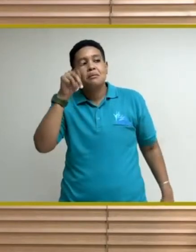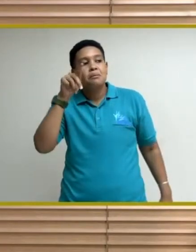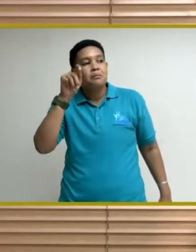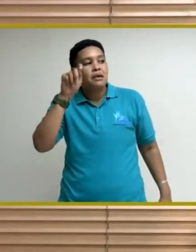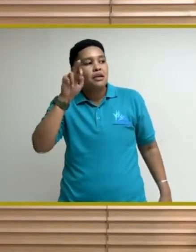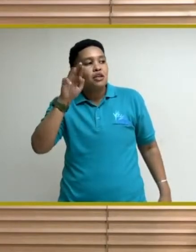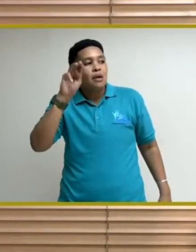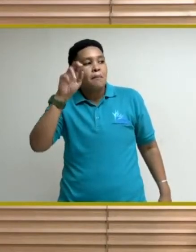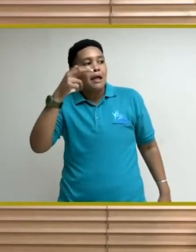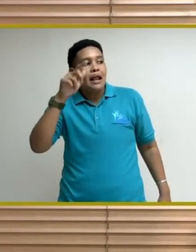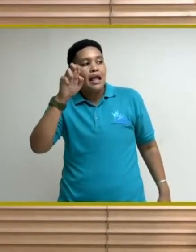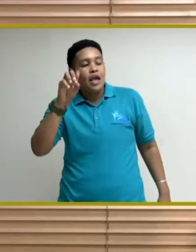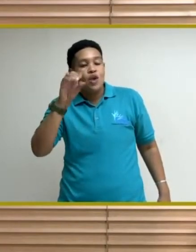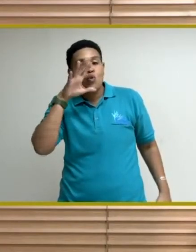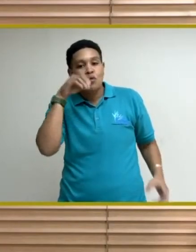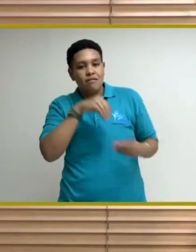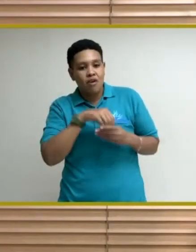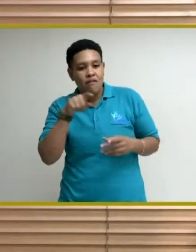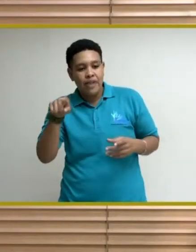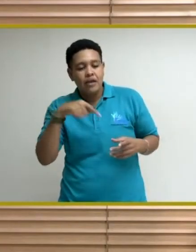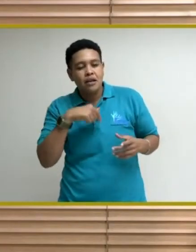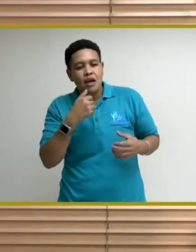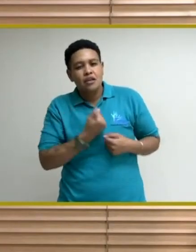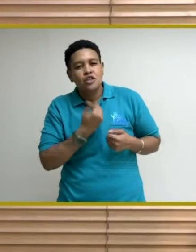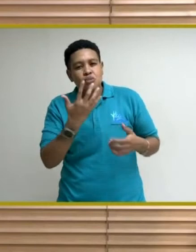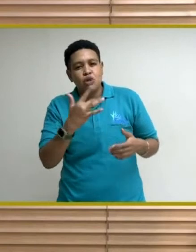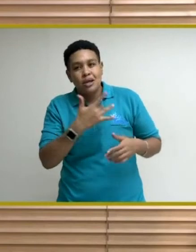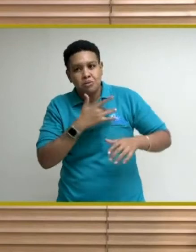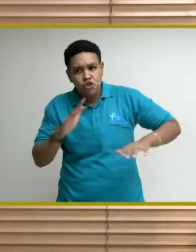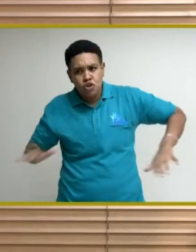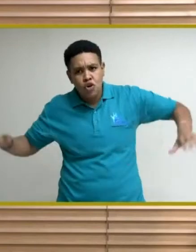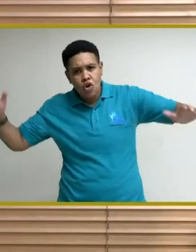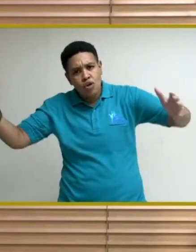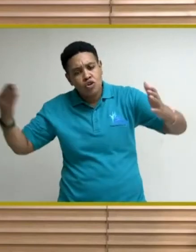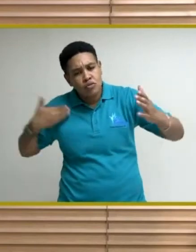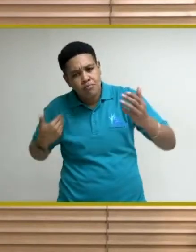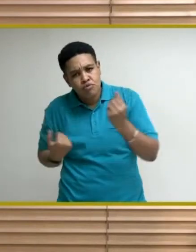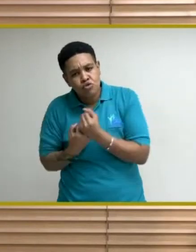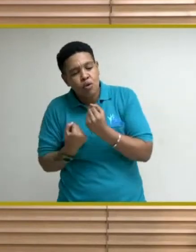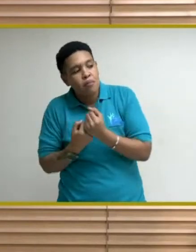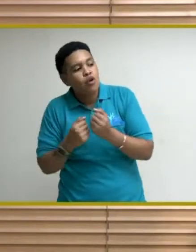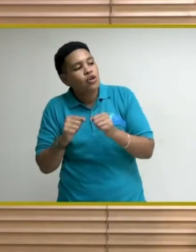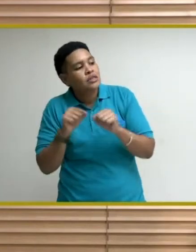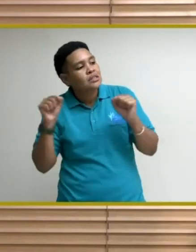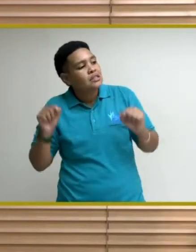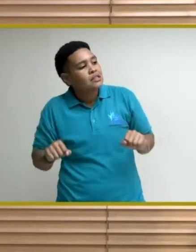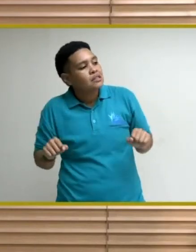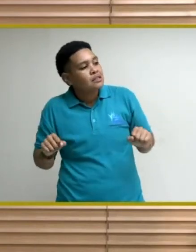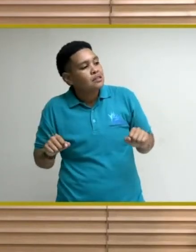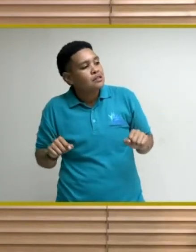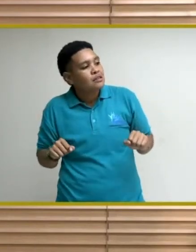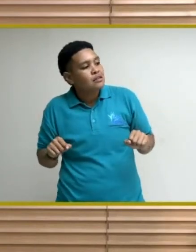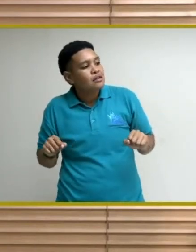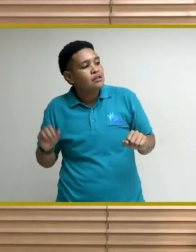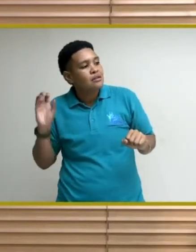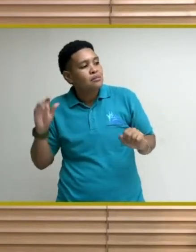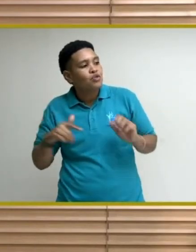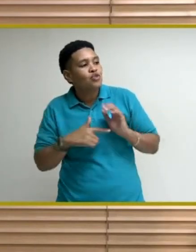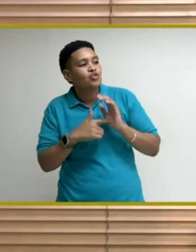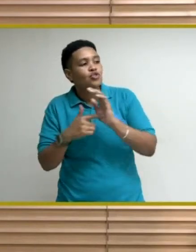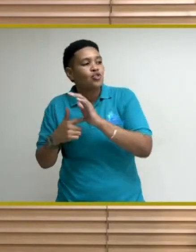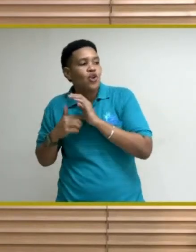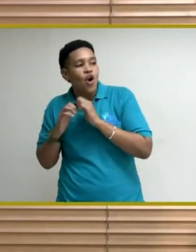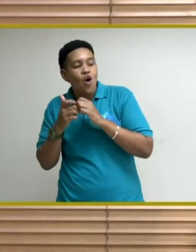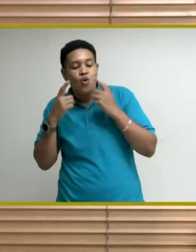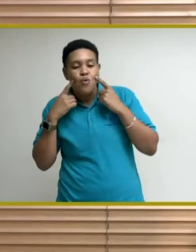part of that, and I want to just express our appreciation to them. The system is we need to put it on display to show